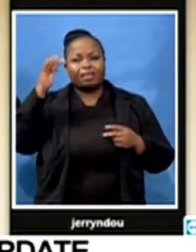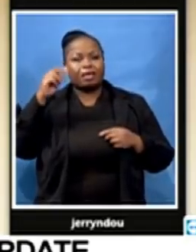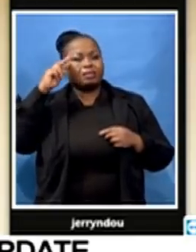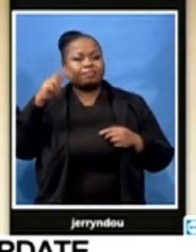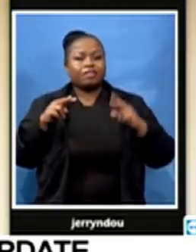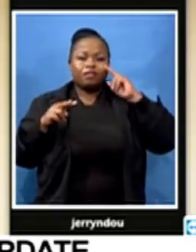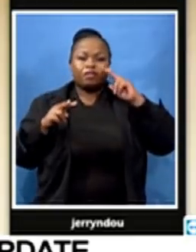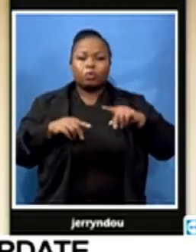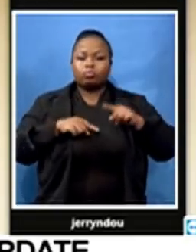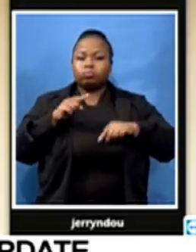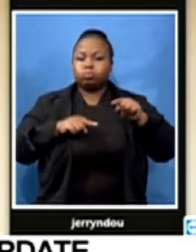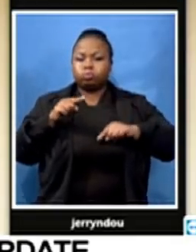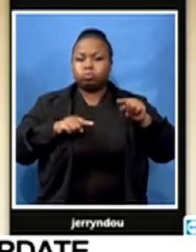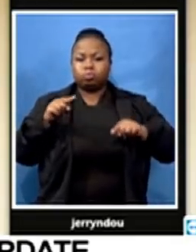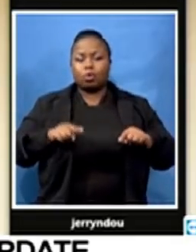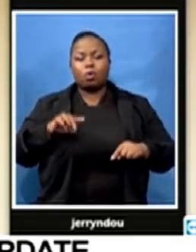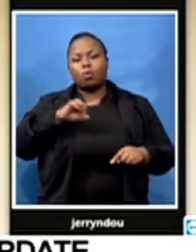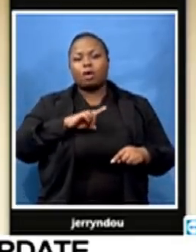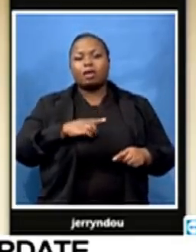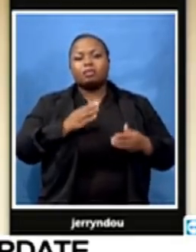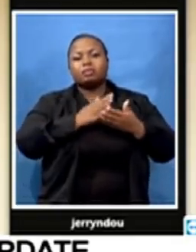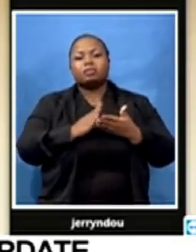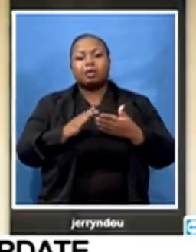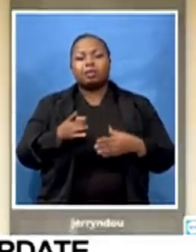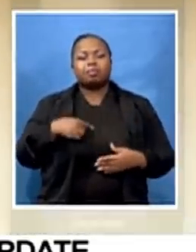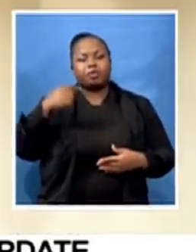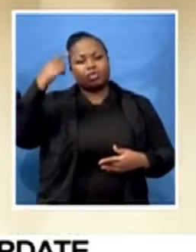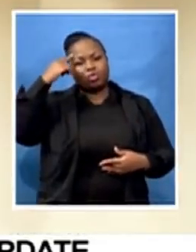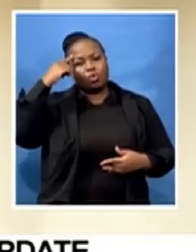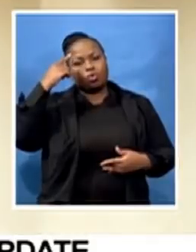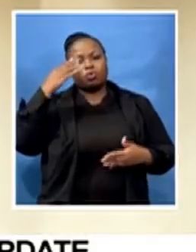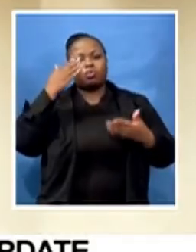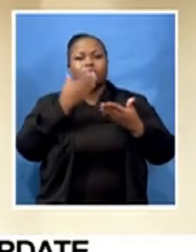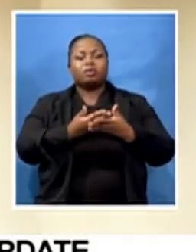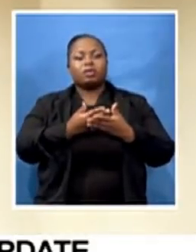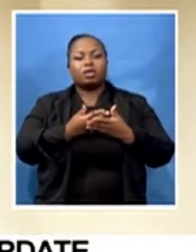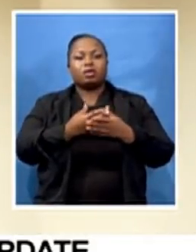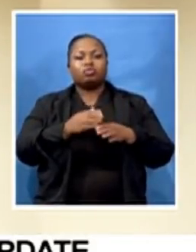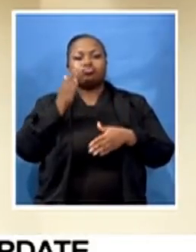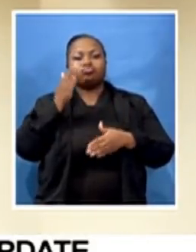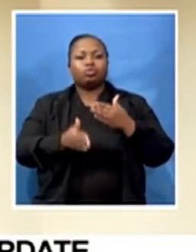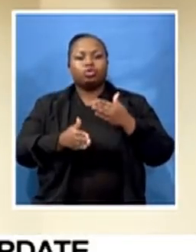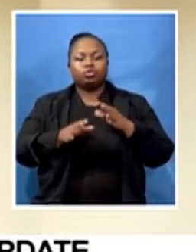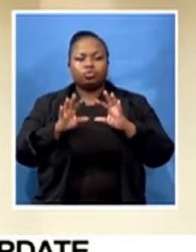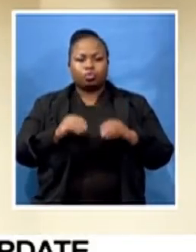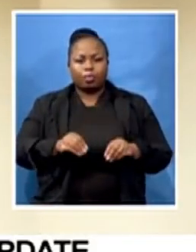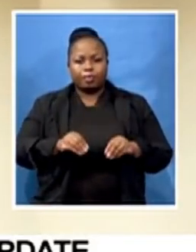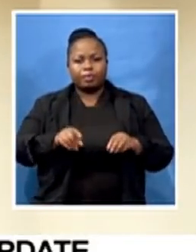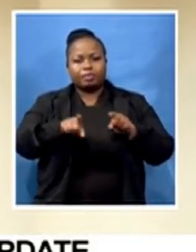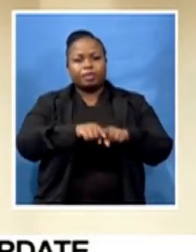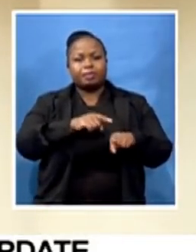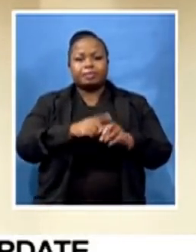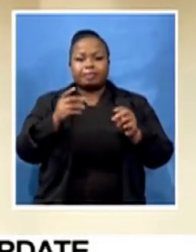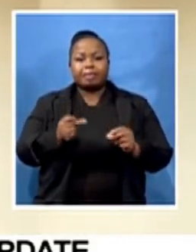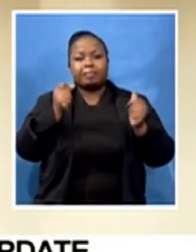spared the wrath of this invisible enemy. While on the other hand, there are postulations that given